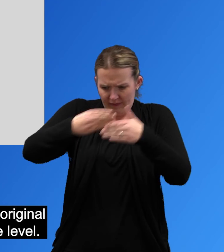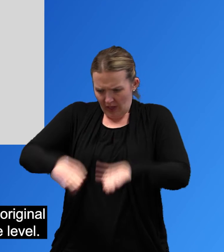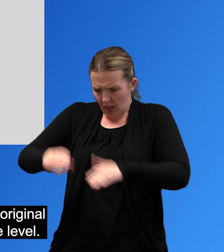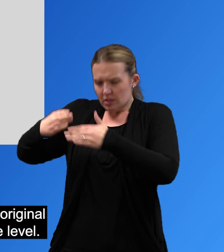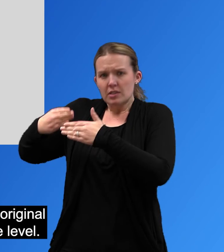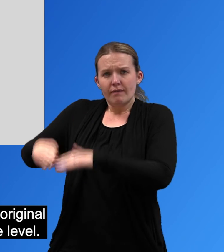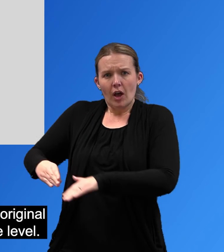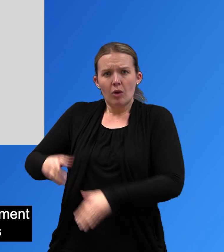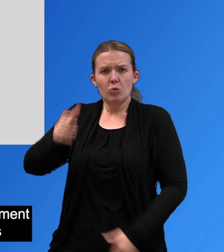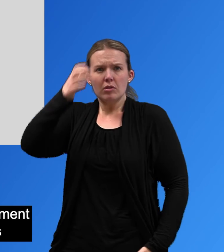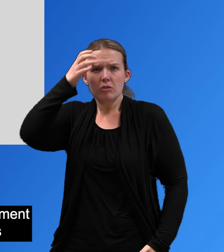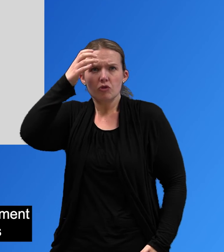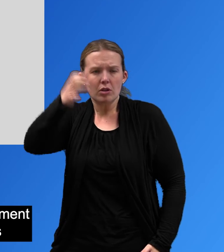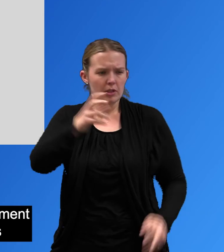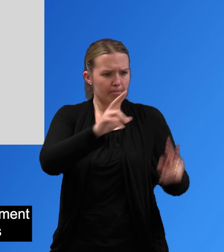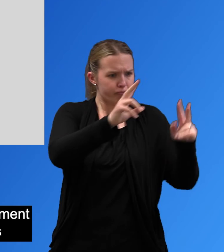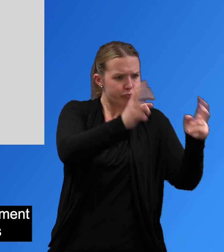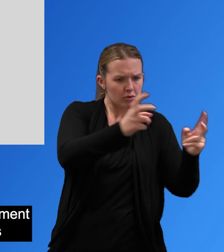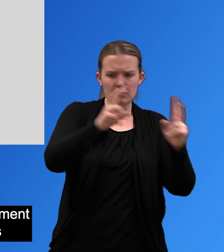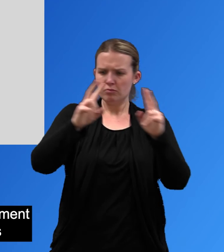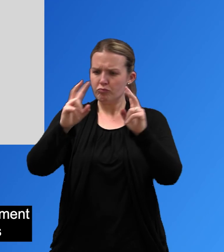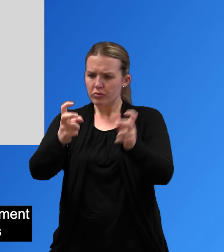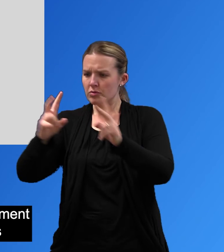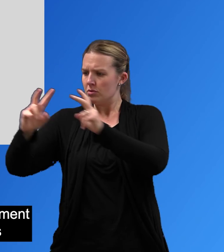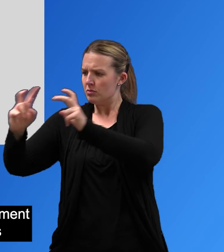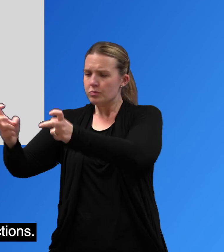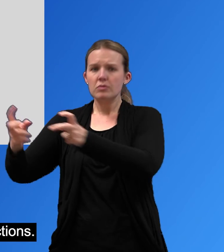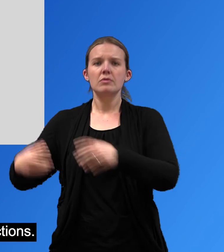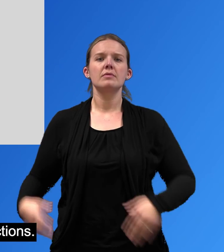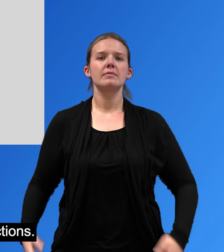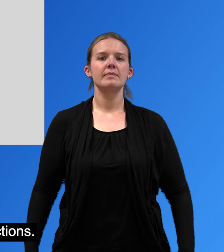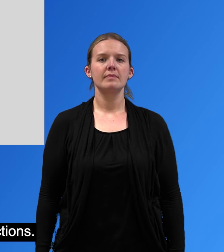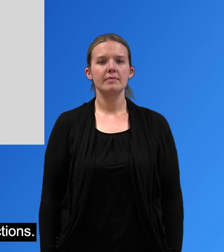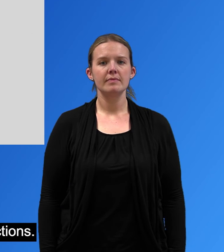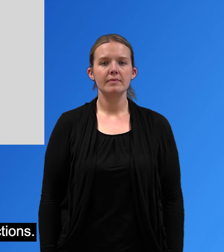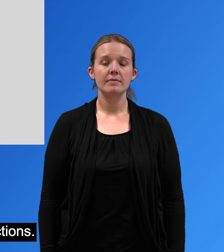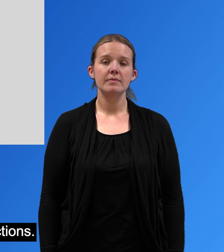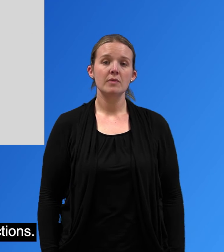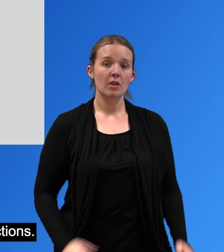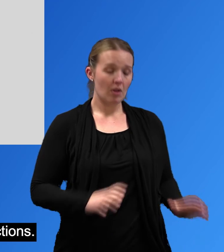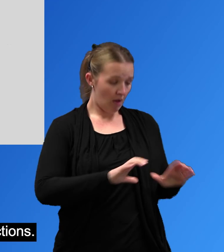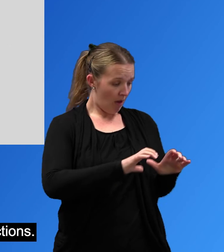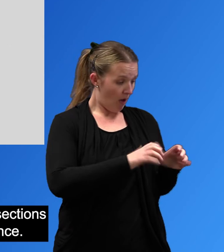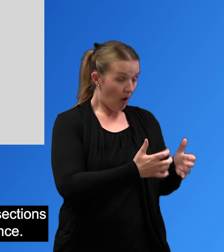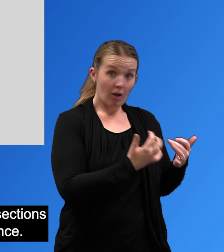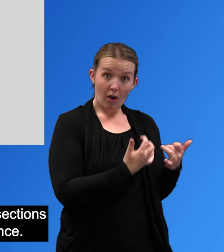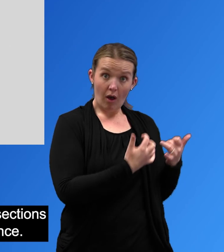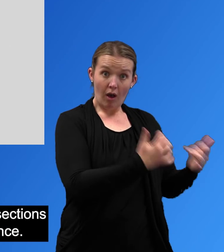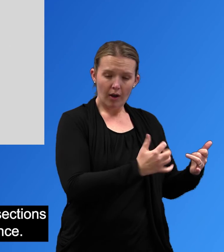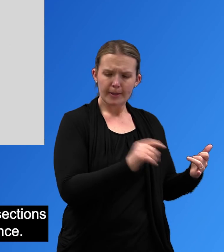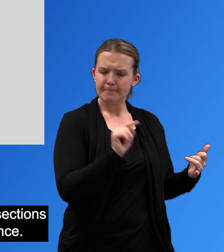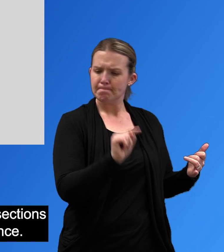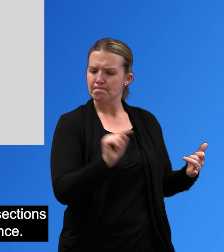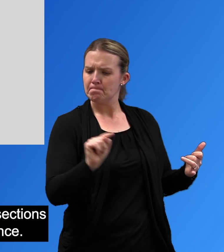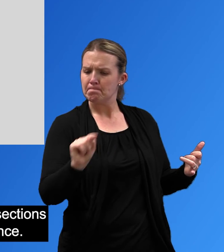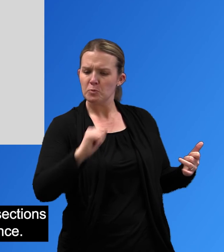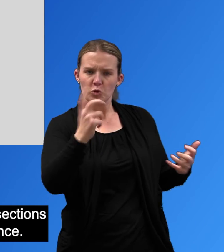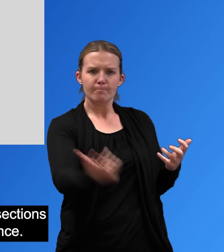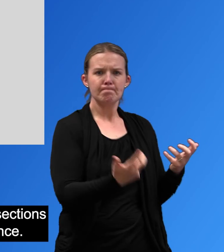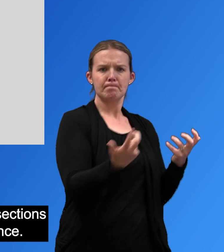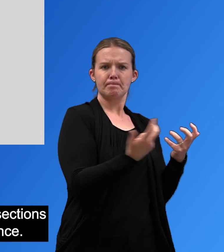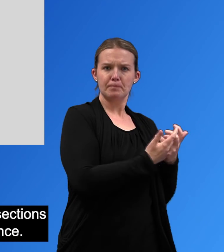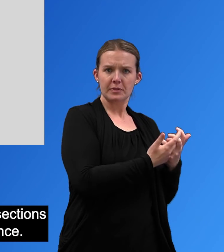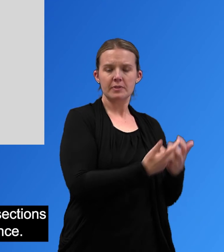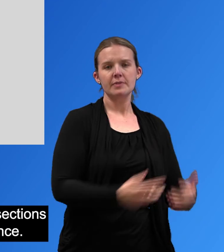level. First, divide the document into single focus or individual topic sections. Next, identify relevant sections